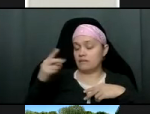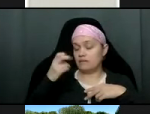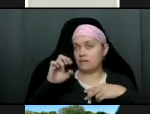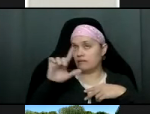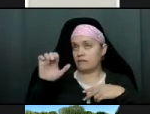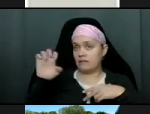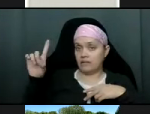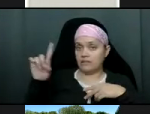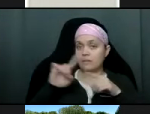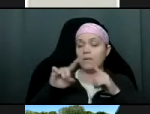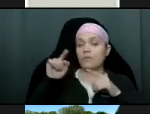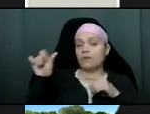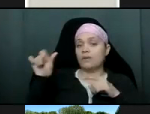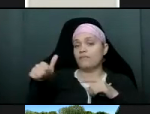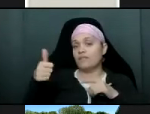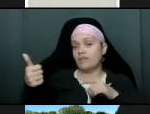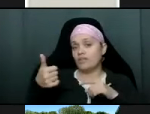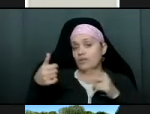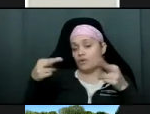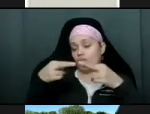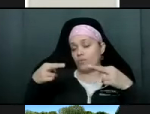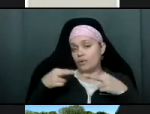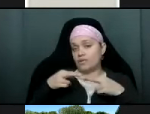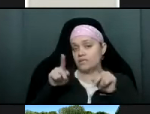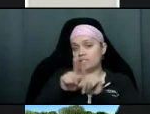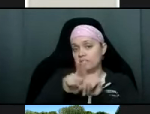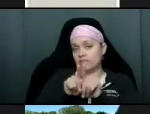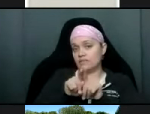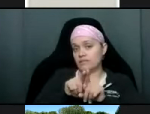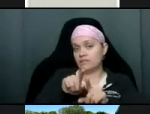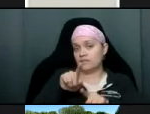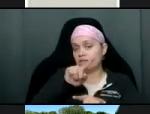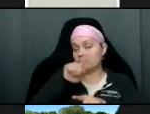But one of the other regions of the Netherlands is Zeeland.